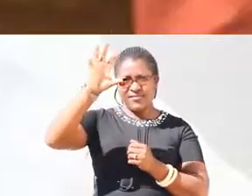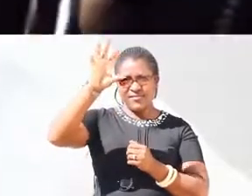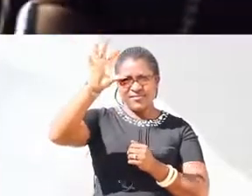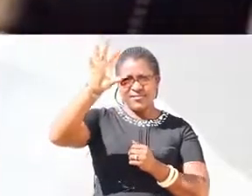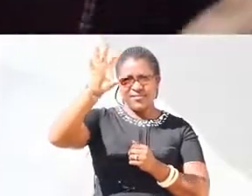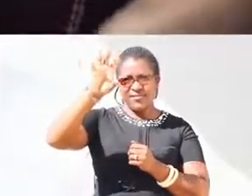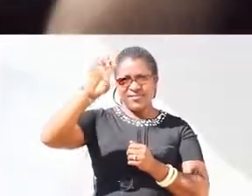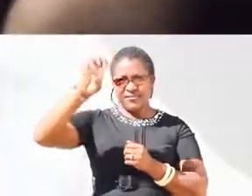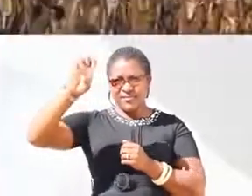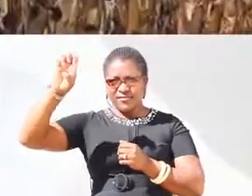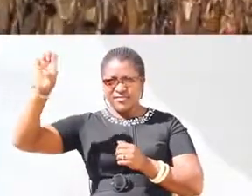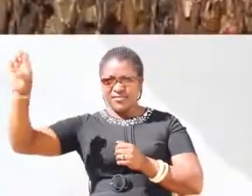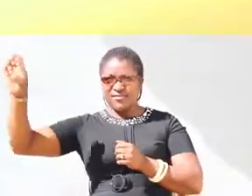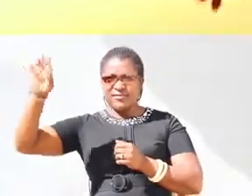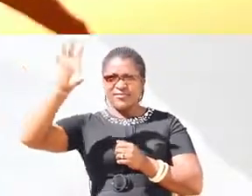Province, Eastern